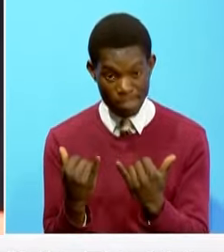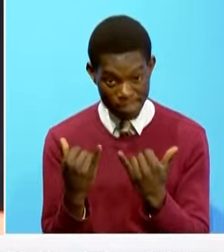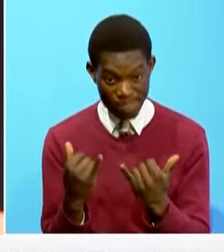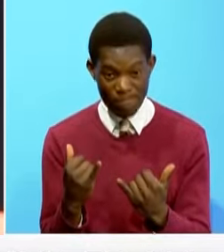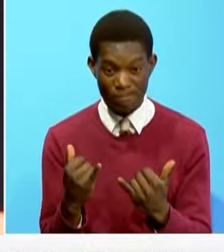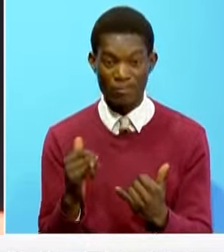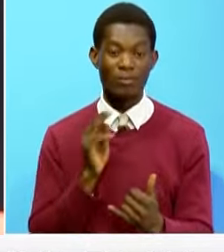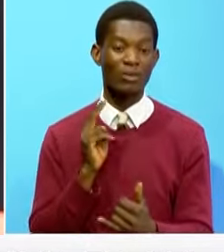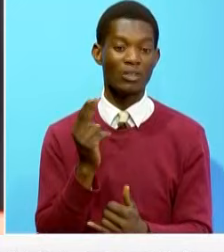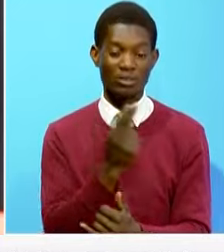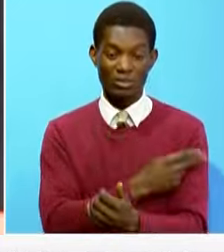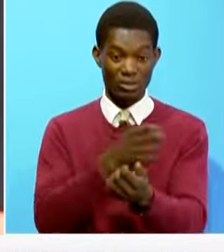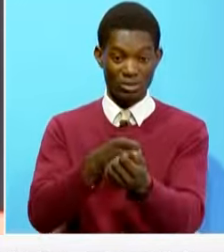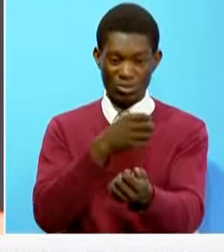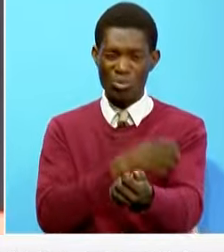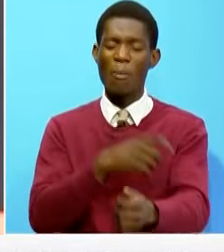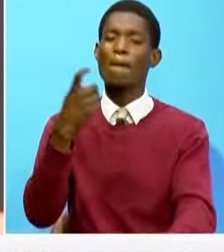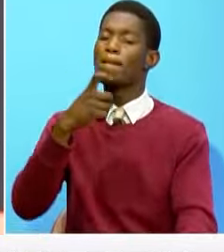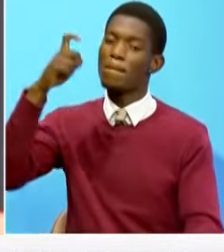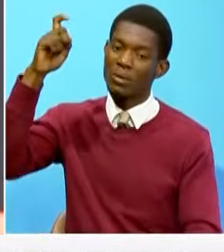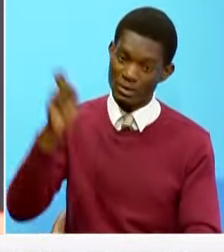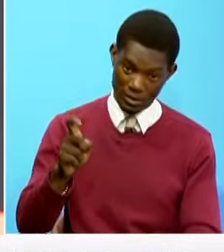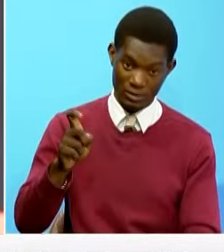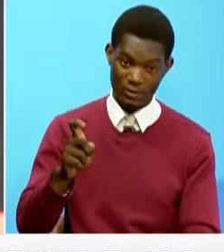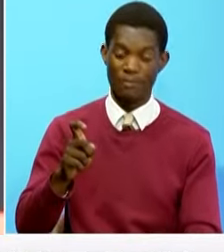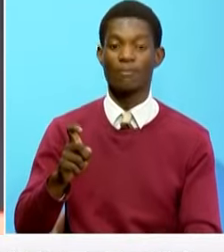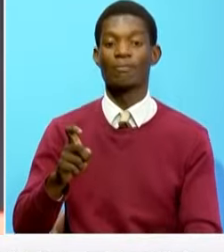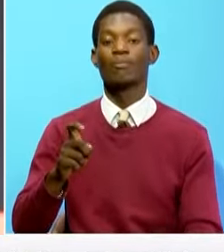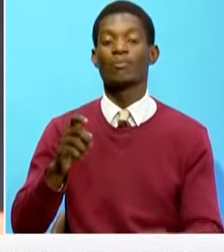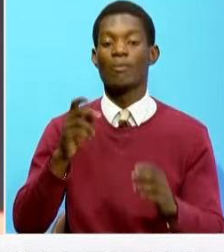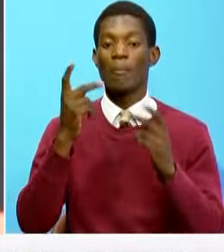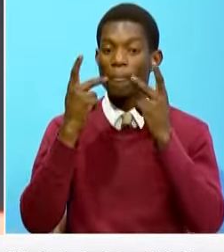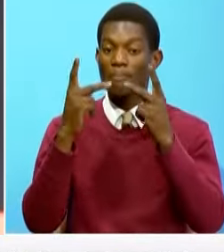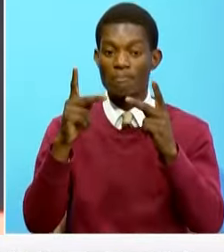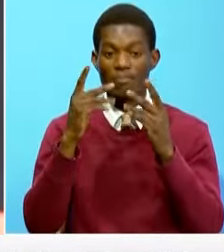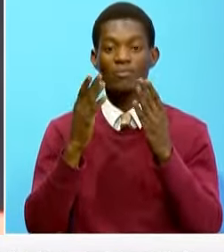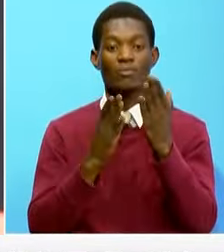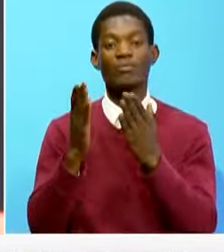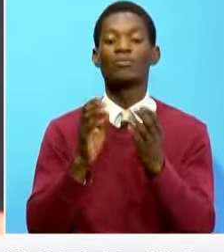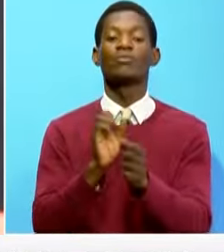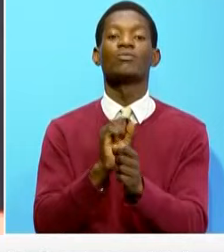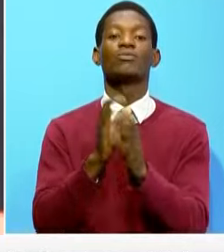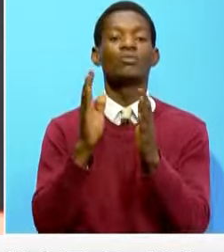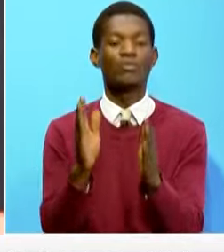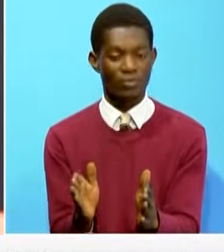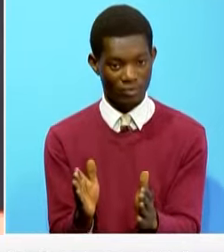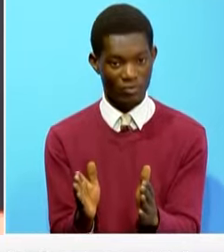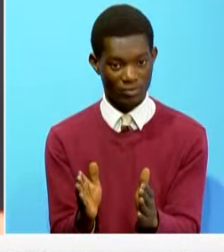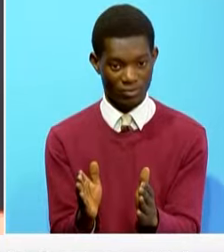mandatory examinations for public service workers at the National Institute for